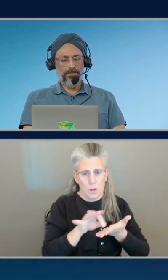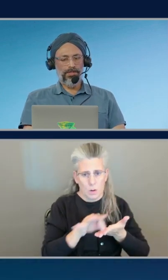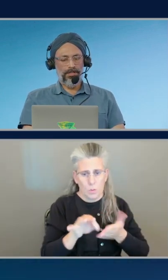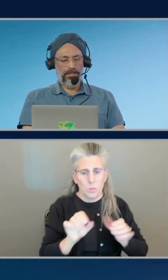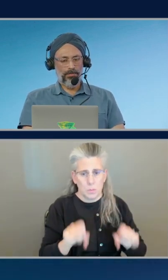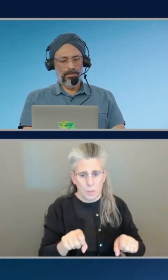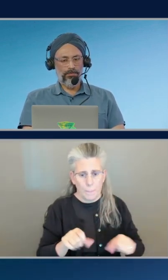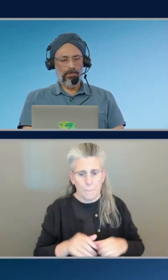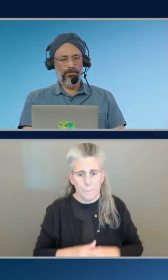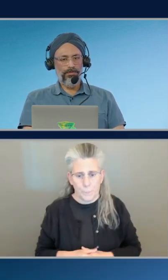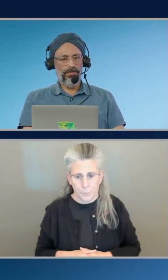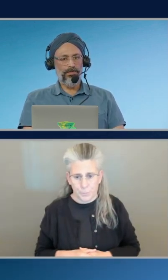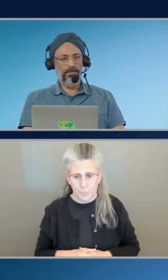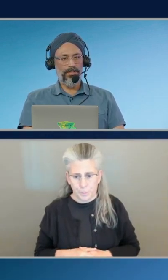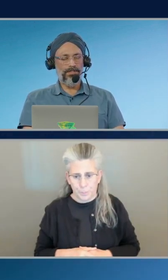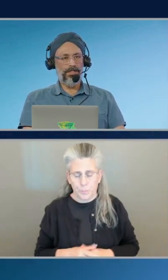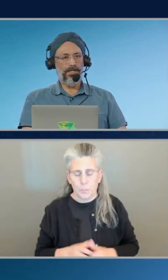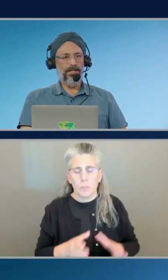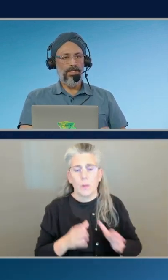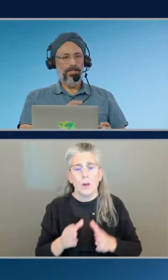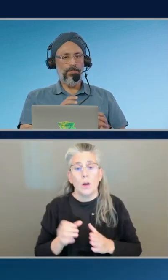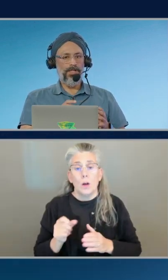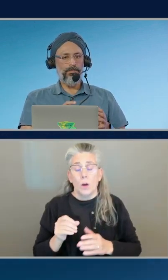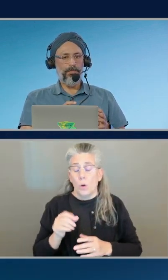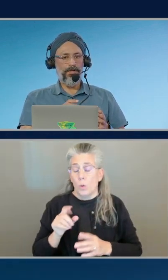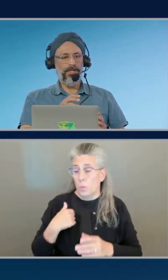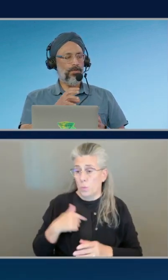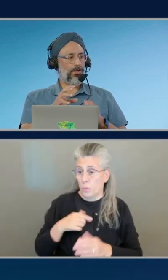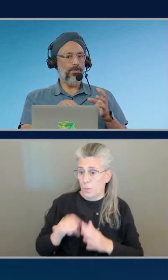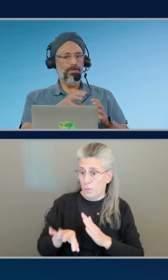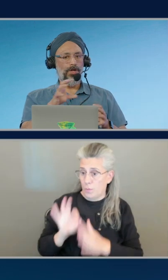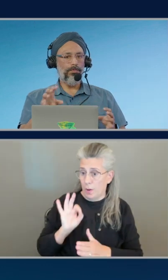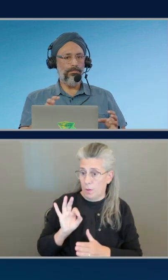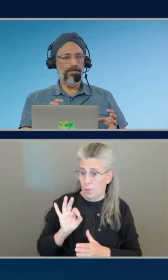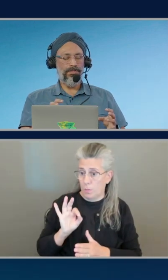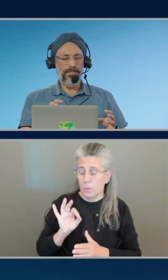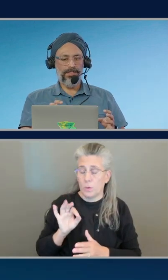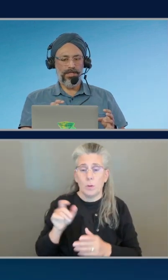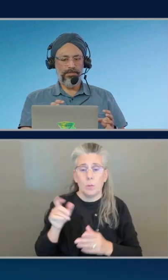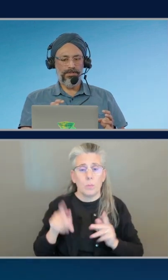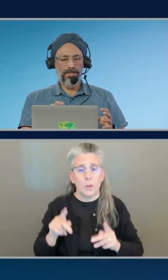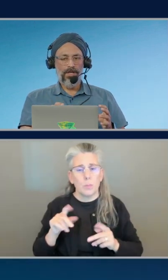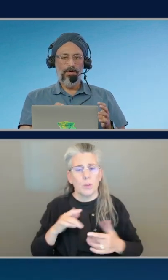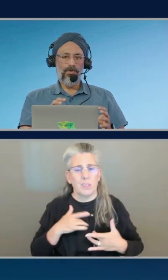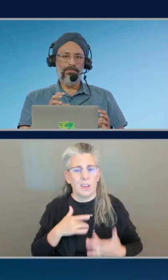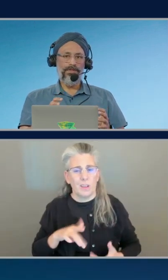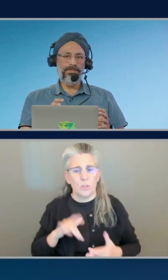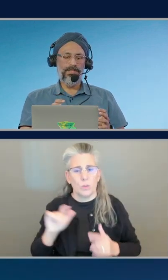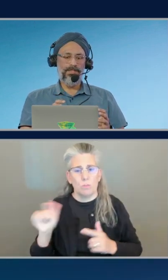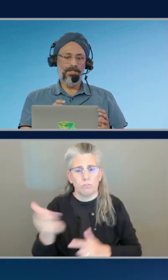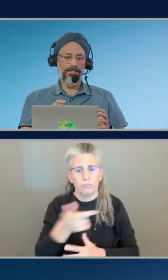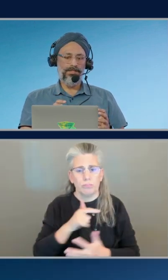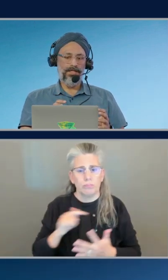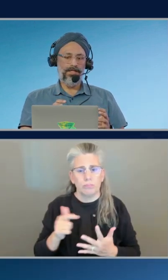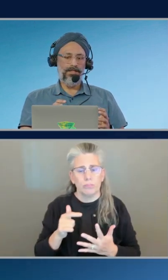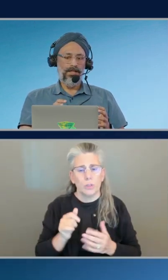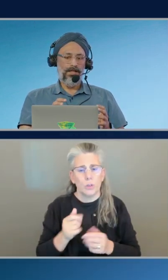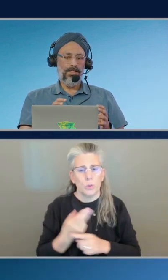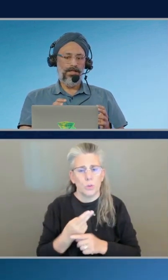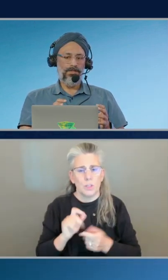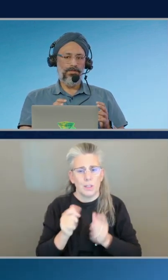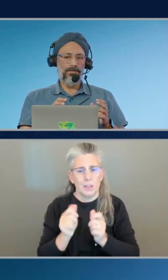least outstanding request. So what we found is that typically people tend to round robin between these adapters. What we've seen is